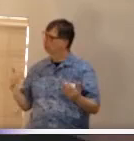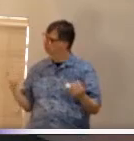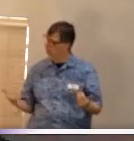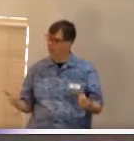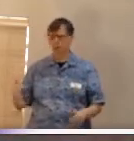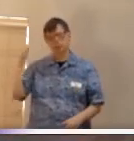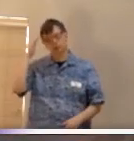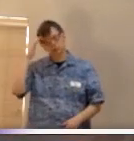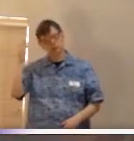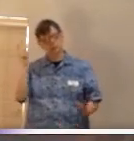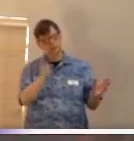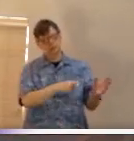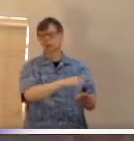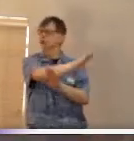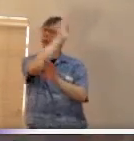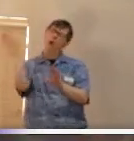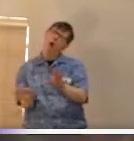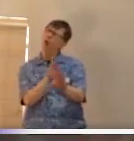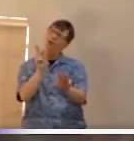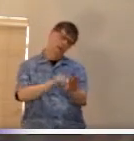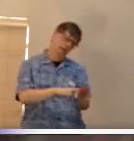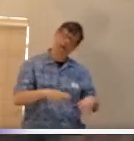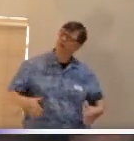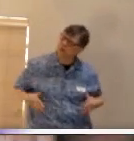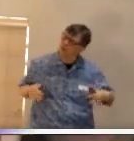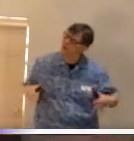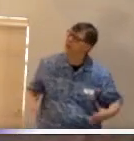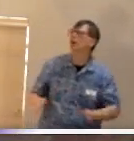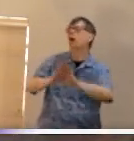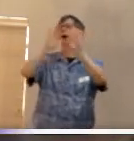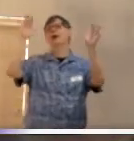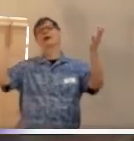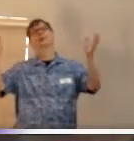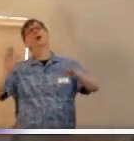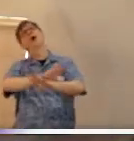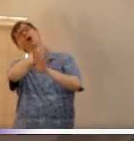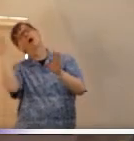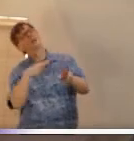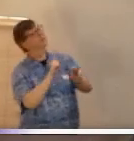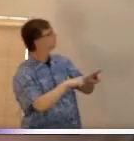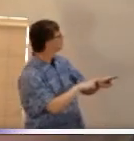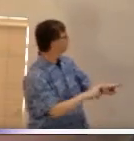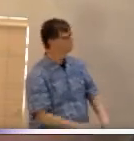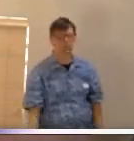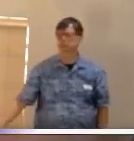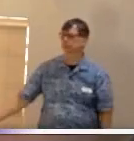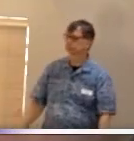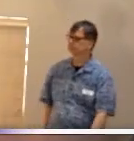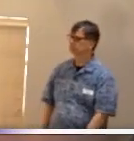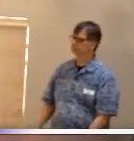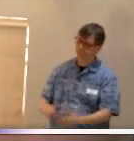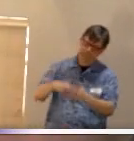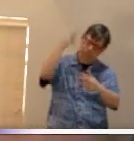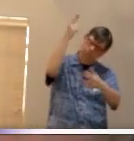know this all the time? Why don't we feel happy all the time? I was recently scrolling